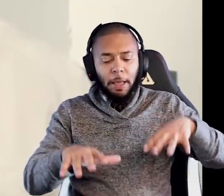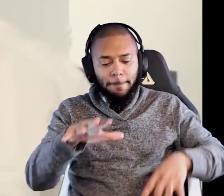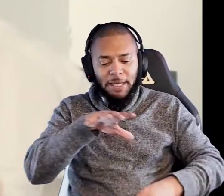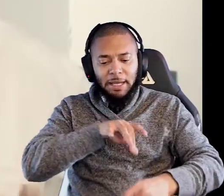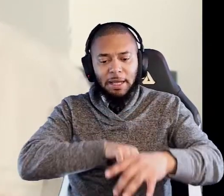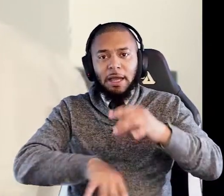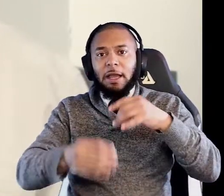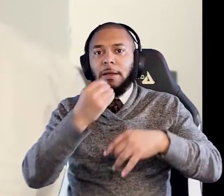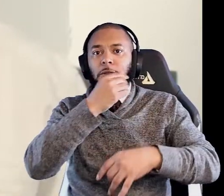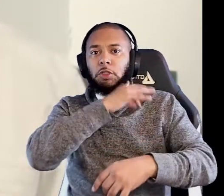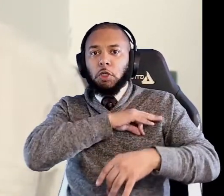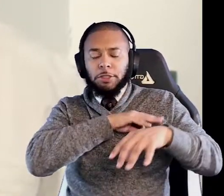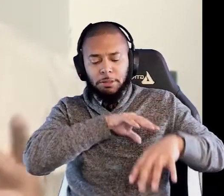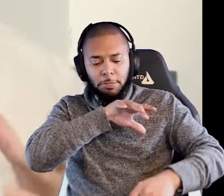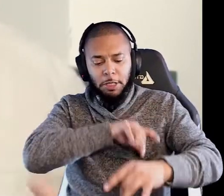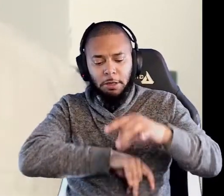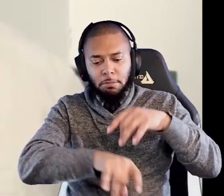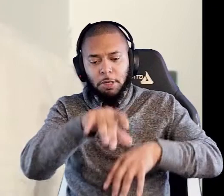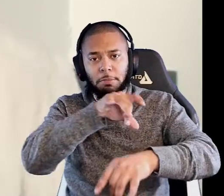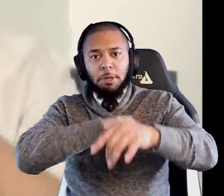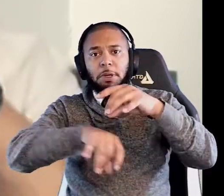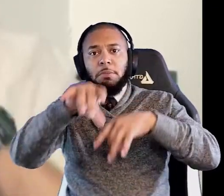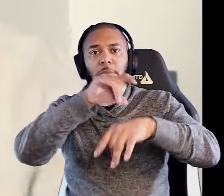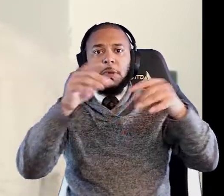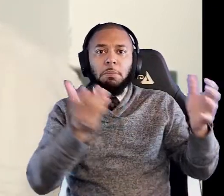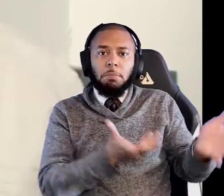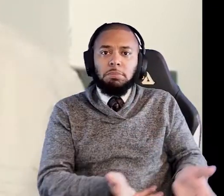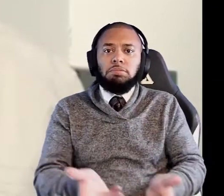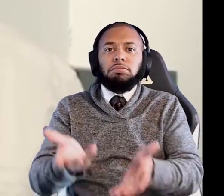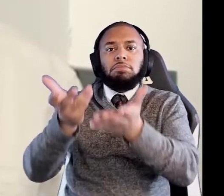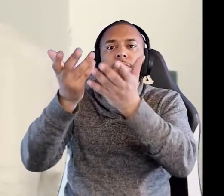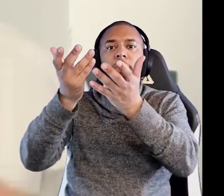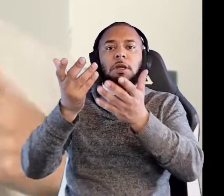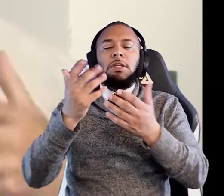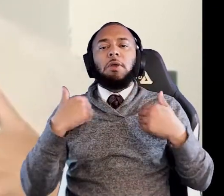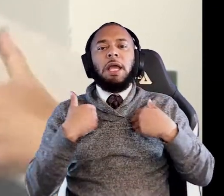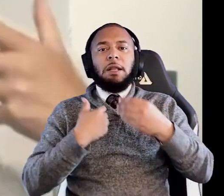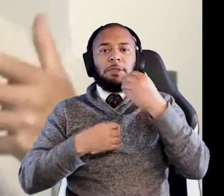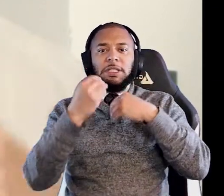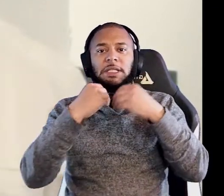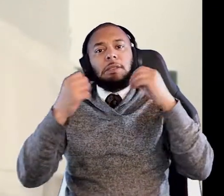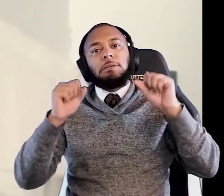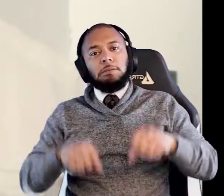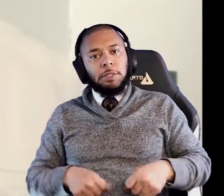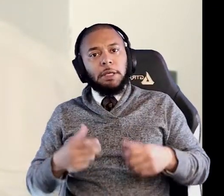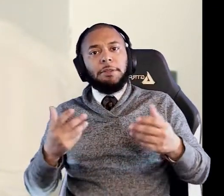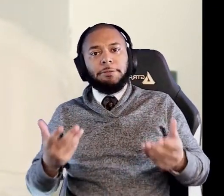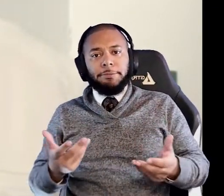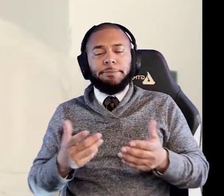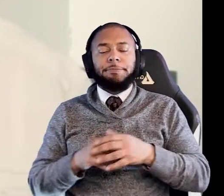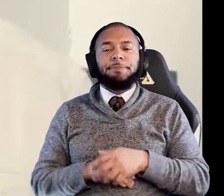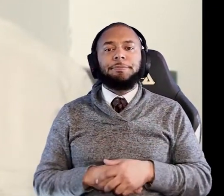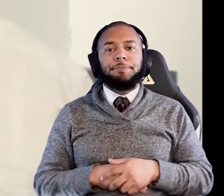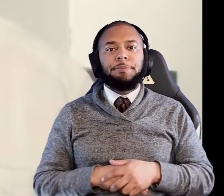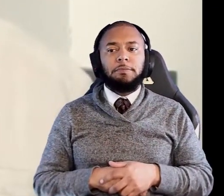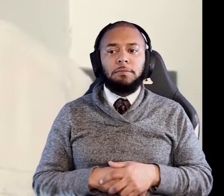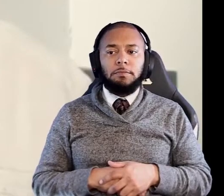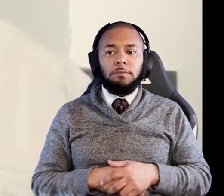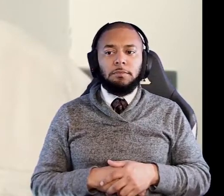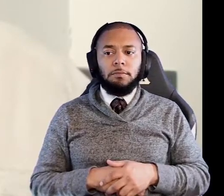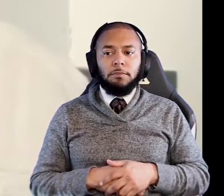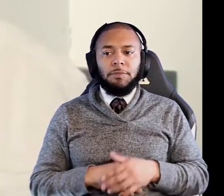bottom layers of the ocean are forced upwards, huge amounts of nutrients are forced upwards, resulting in an increase in the food chain there,